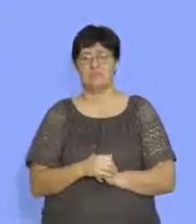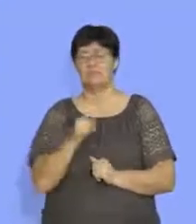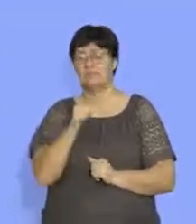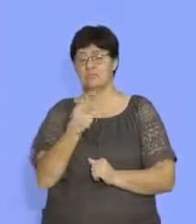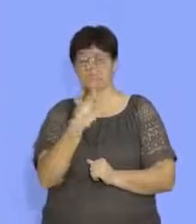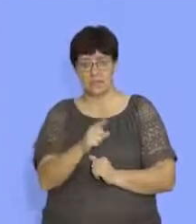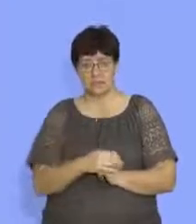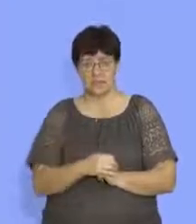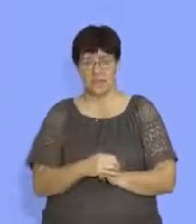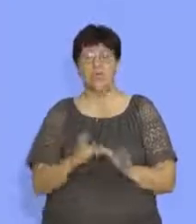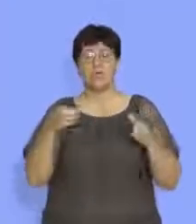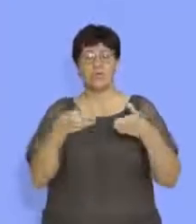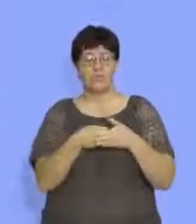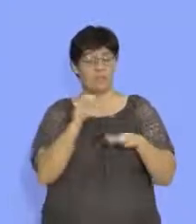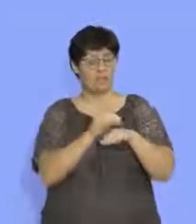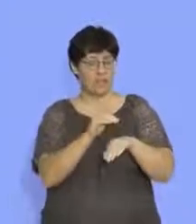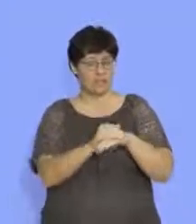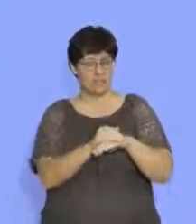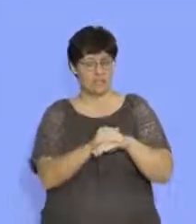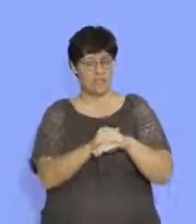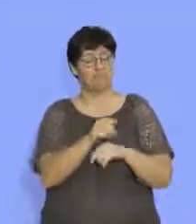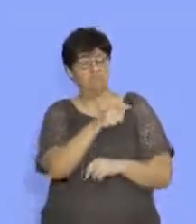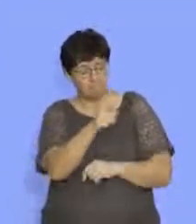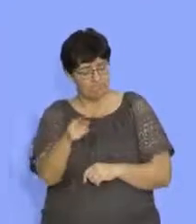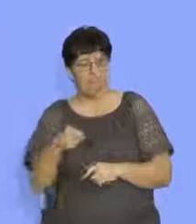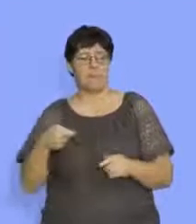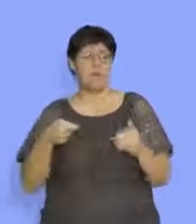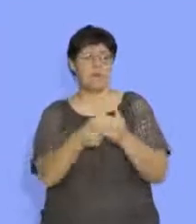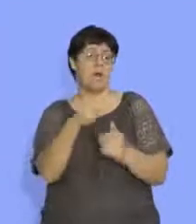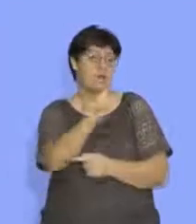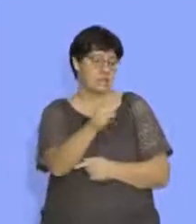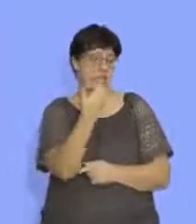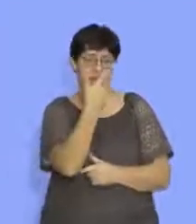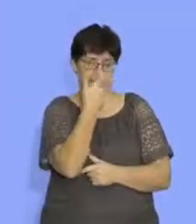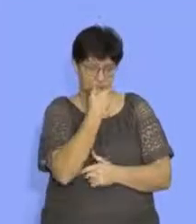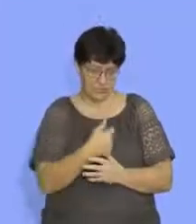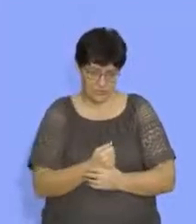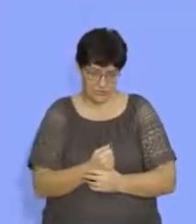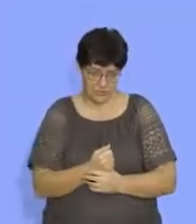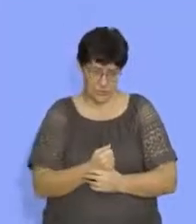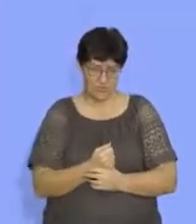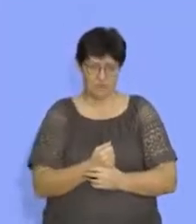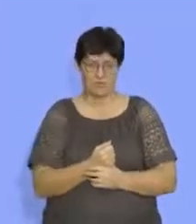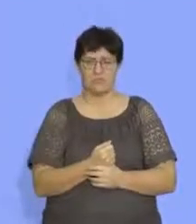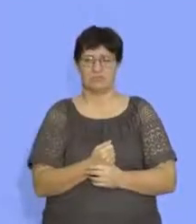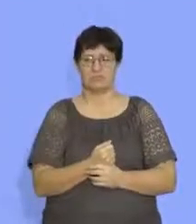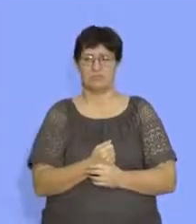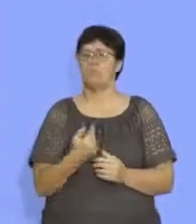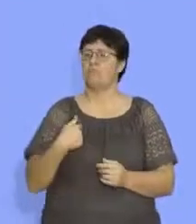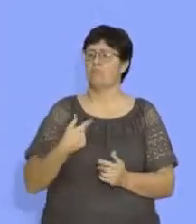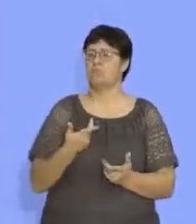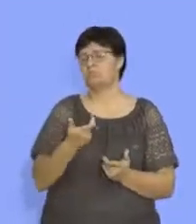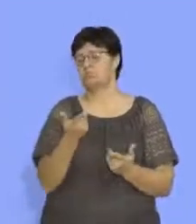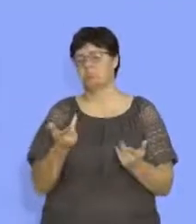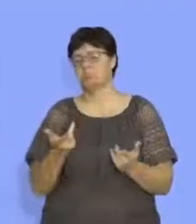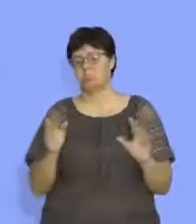now this says a group of friends is buying lunch, right? So there's a number of us